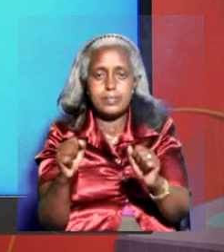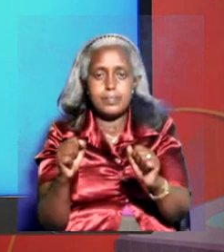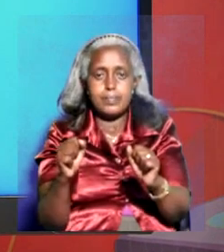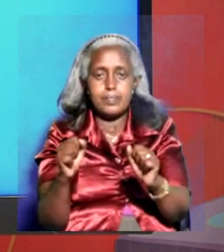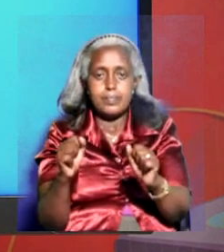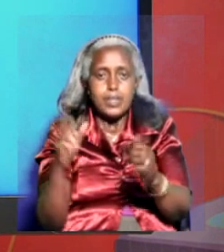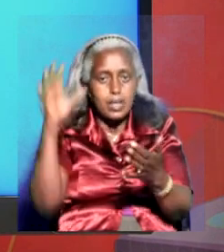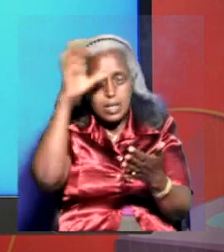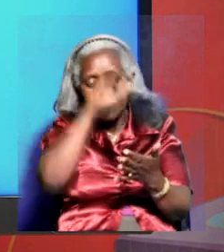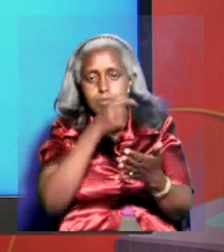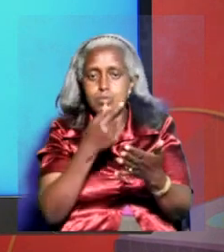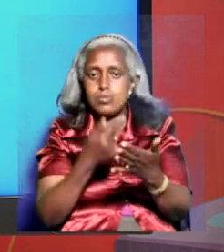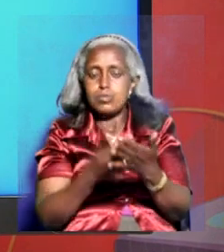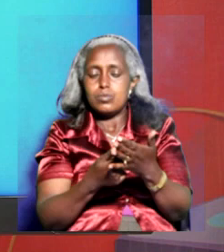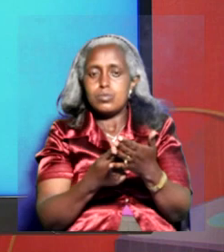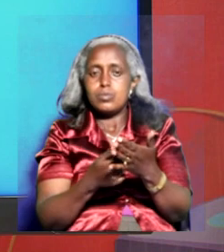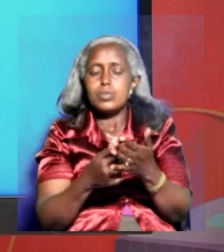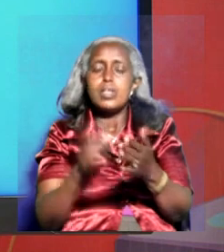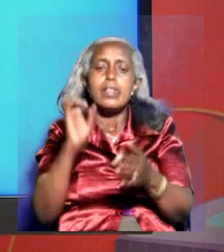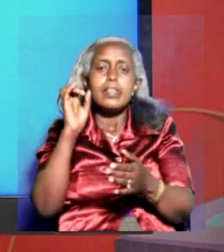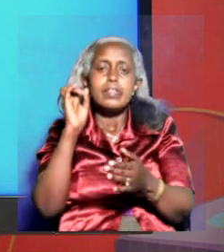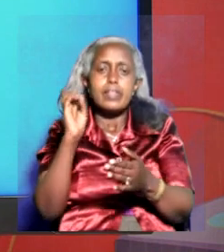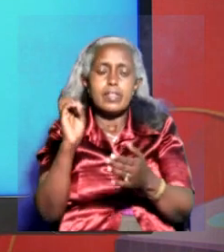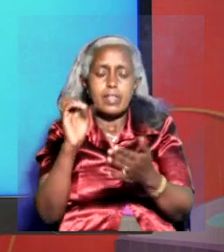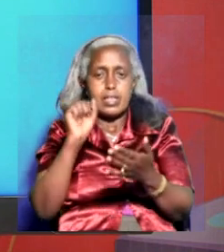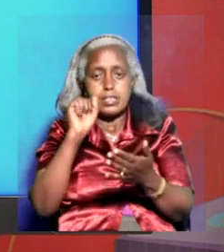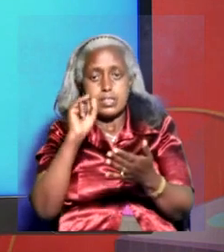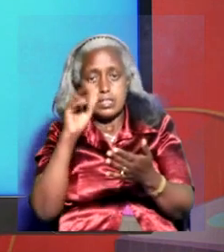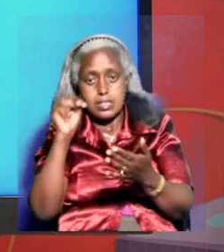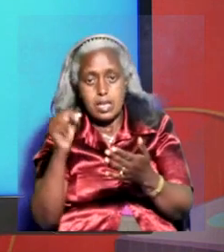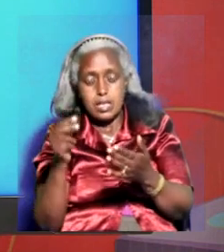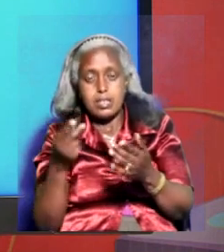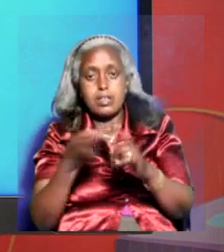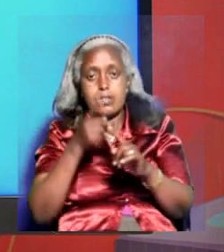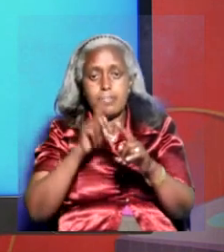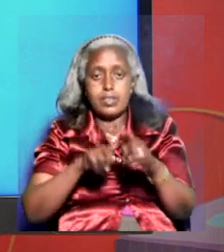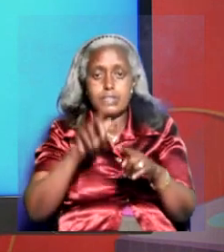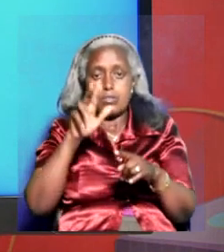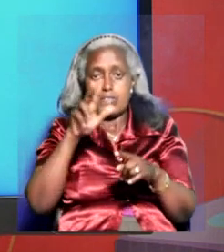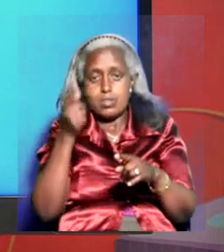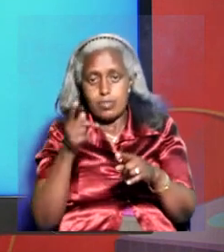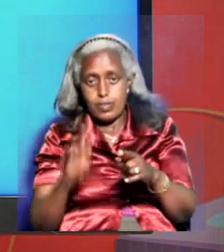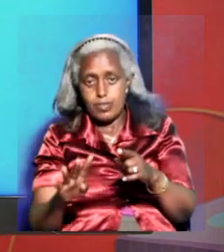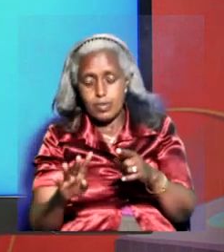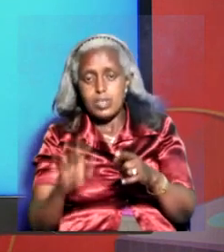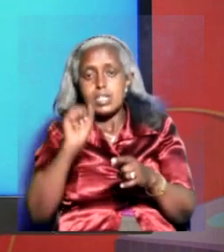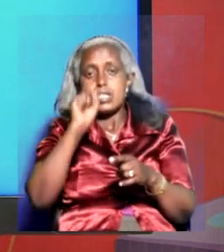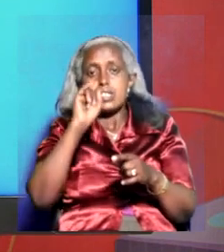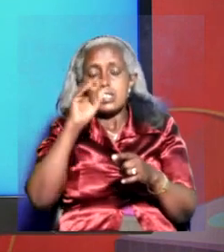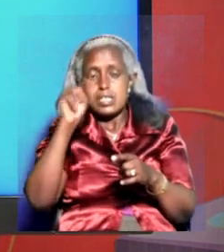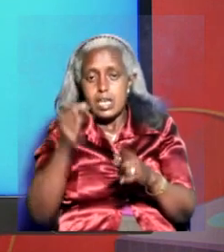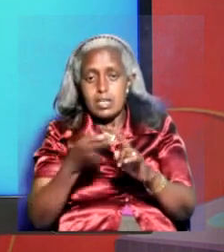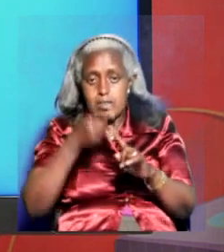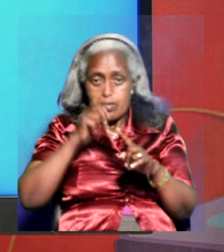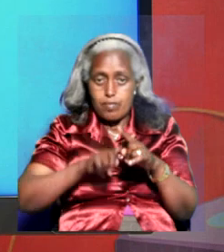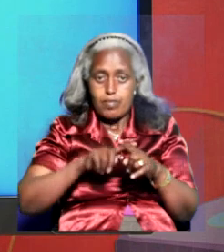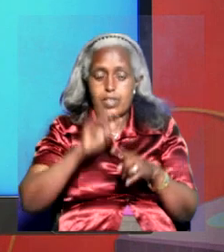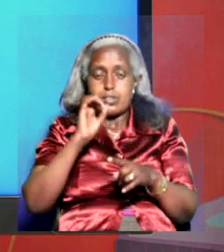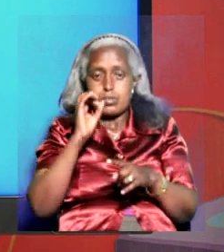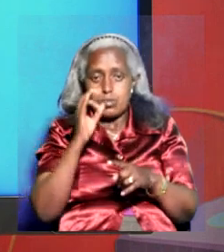let's assume this to be theta, sine inverse of 3 over 4. So sine inverse of